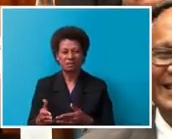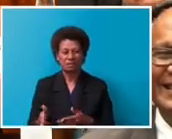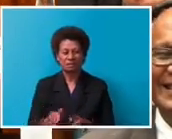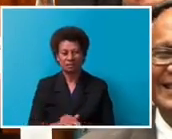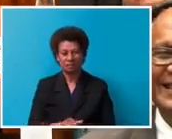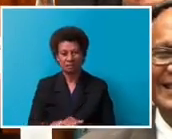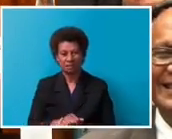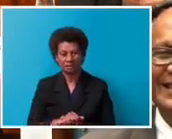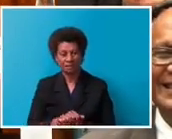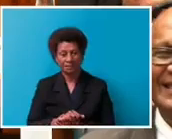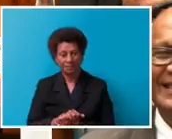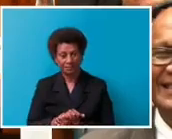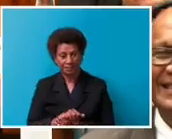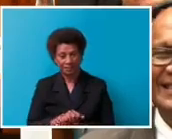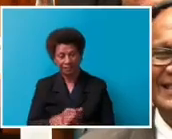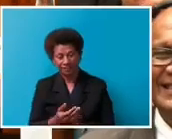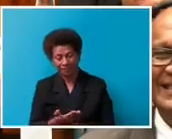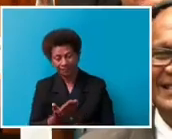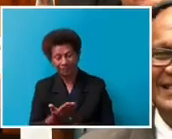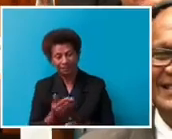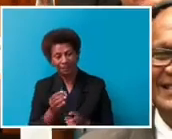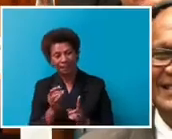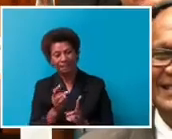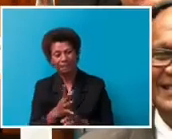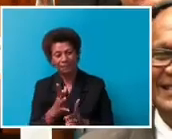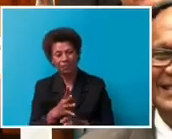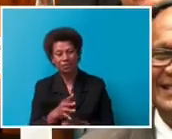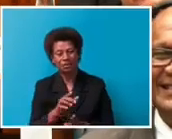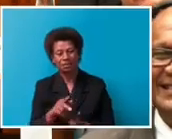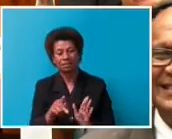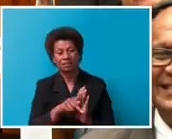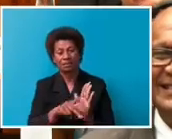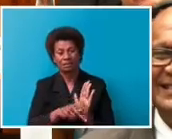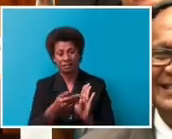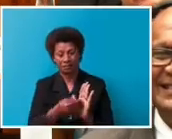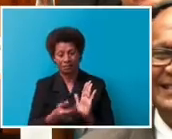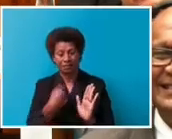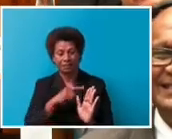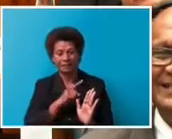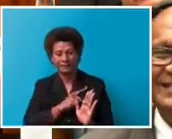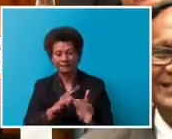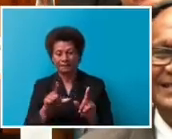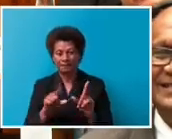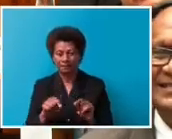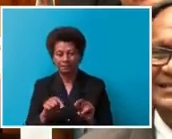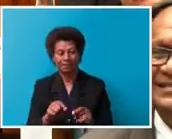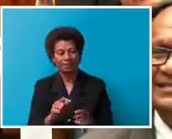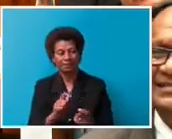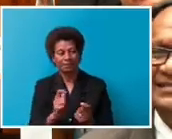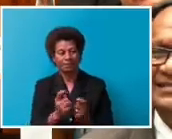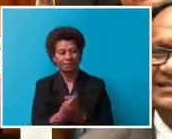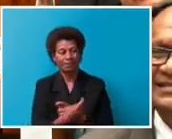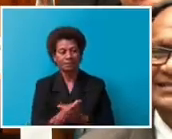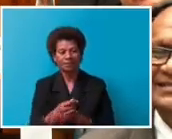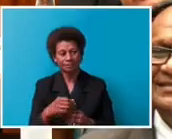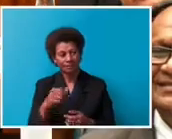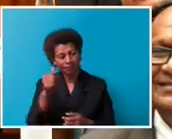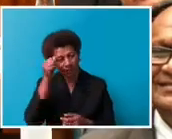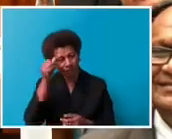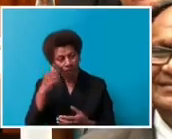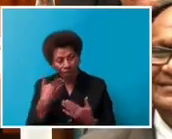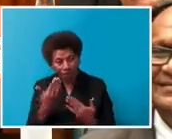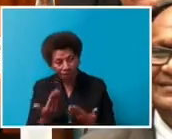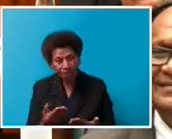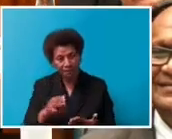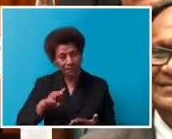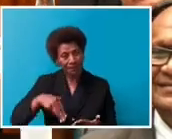management and important policies that we've adopted. I know the Honourable Minister for Health